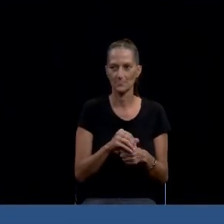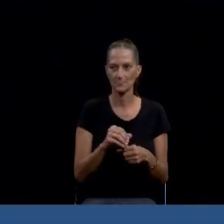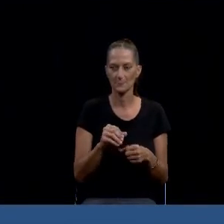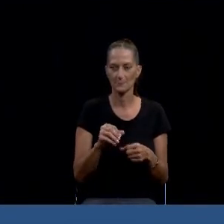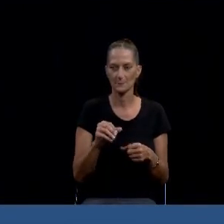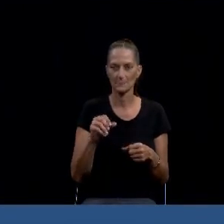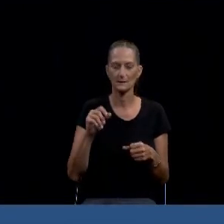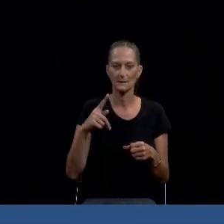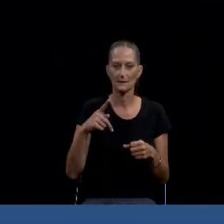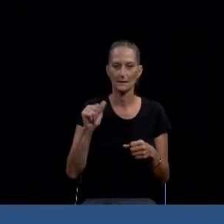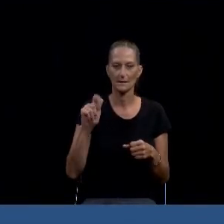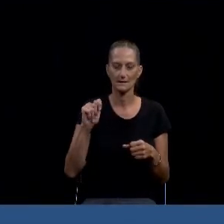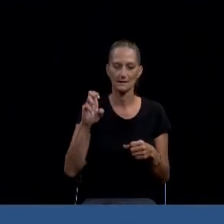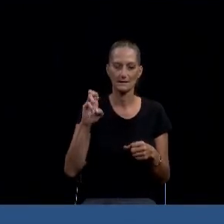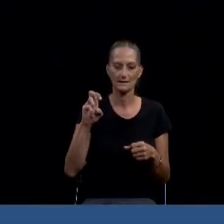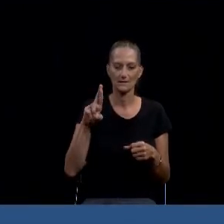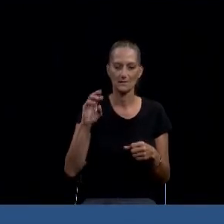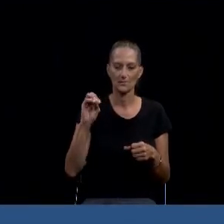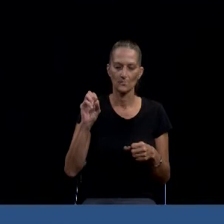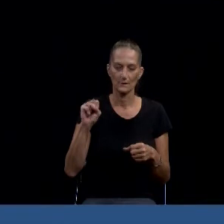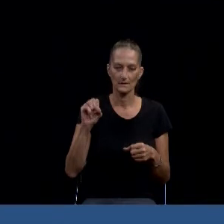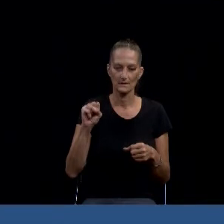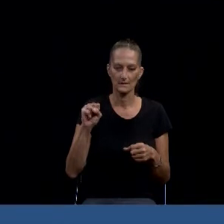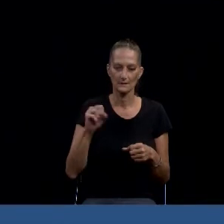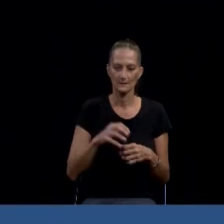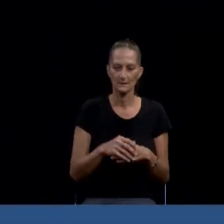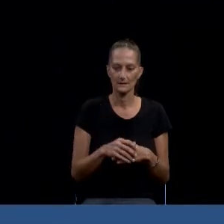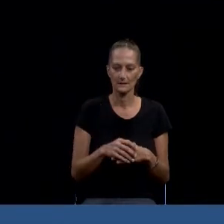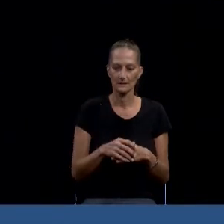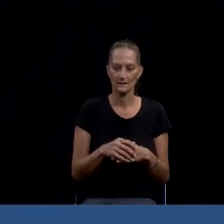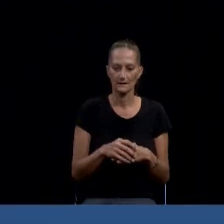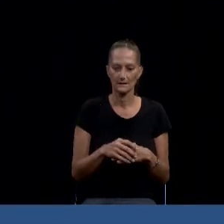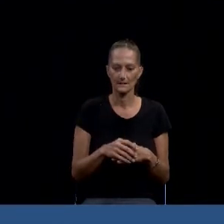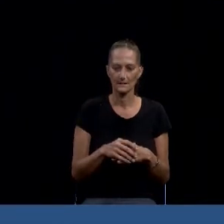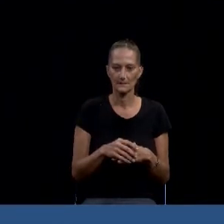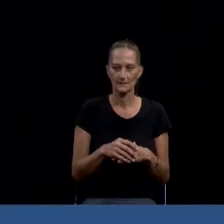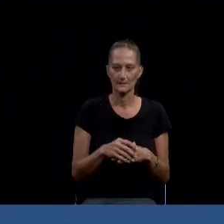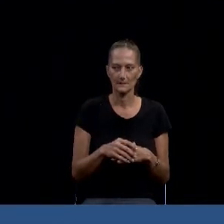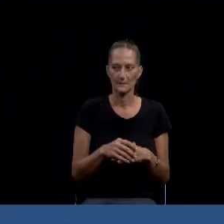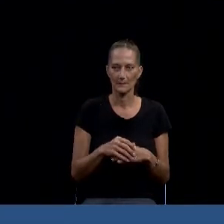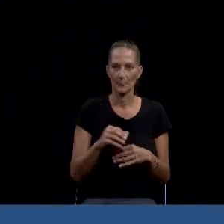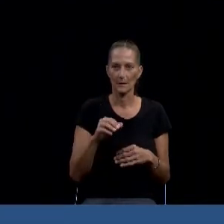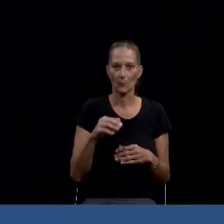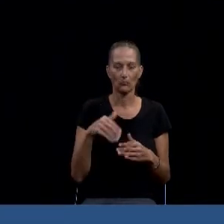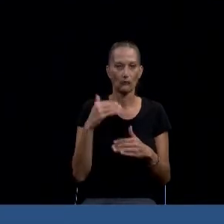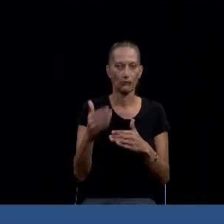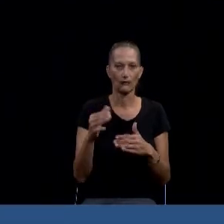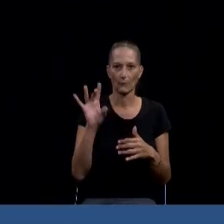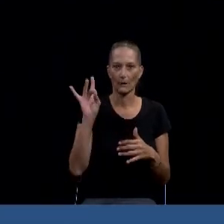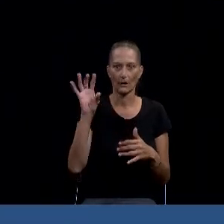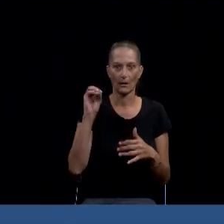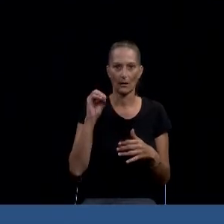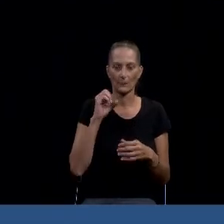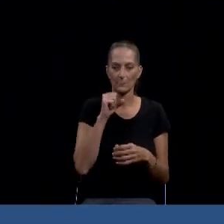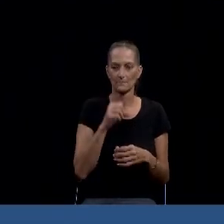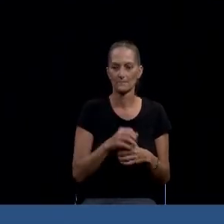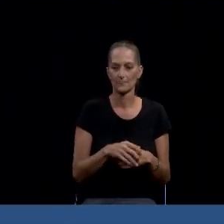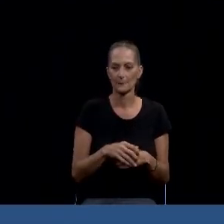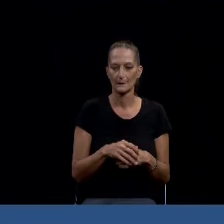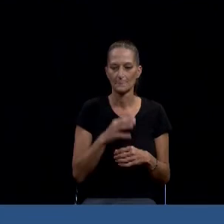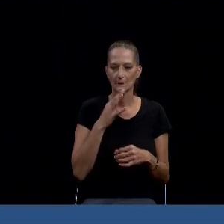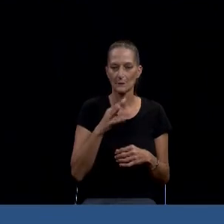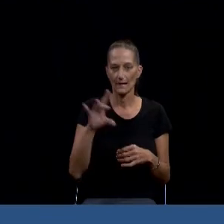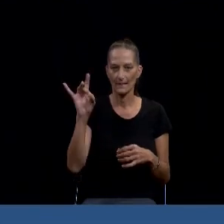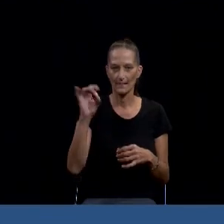So with each property, there's going to be different personality, neighborhood personality, so to speak. And so we want to be able